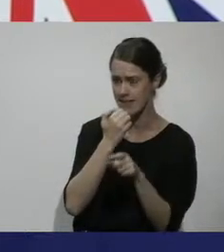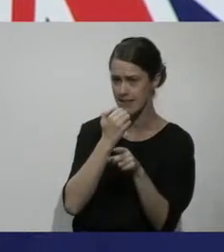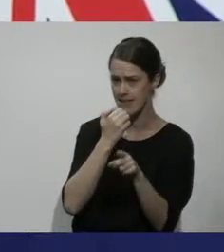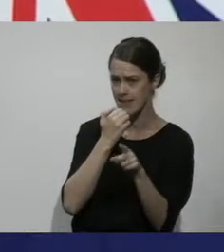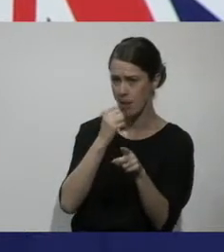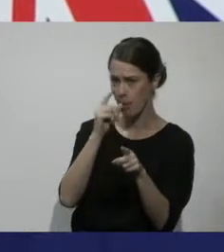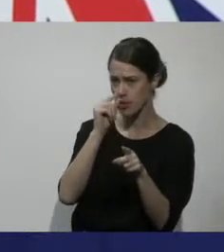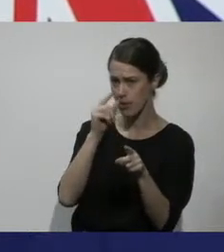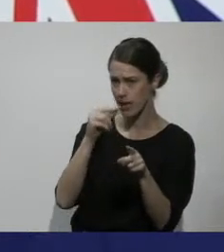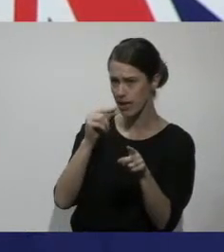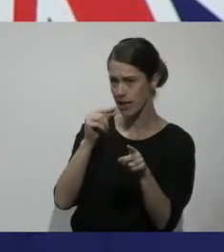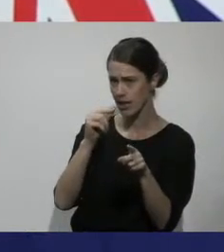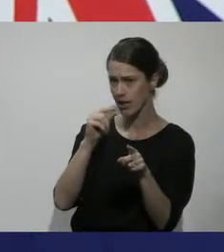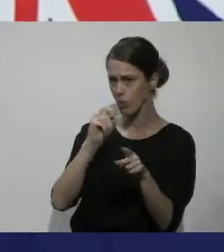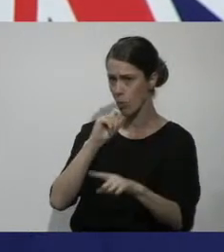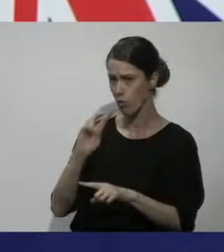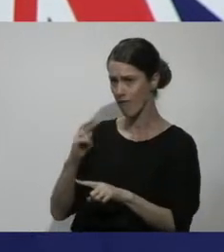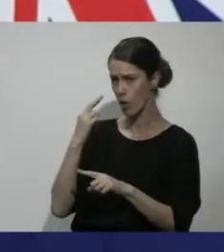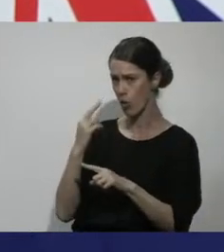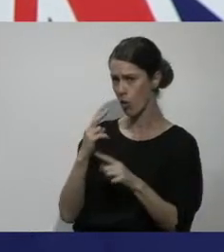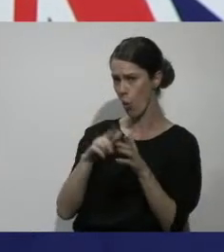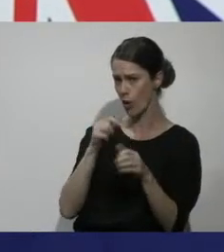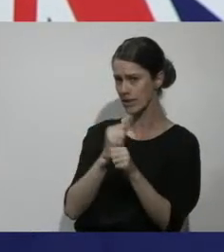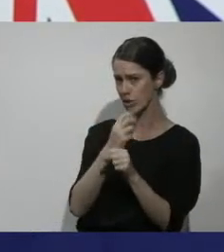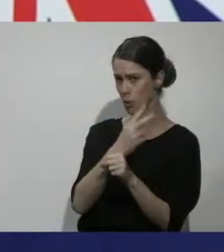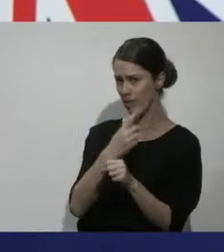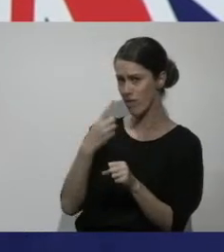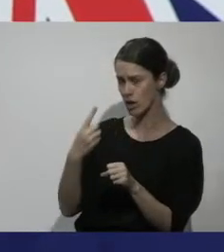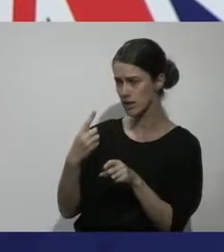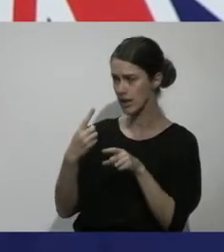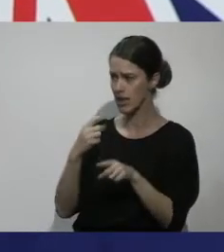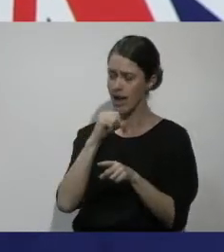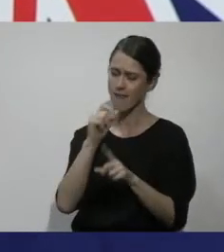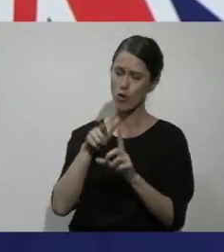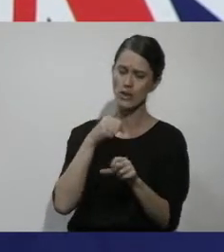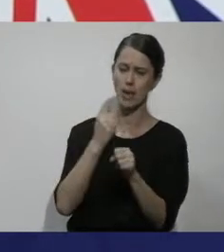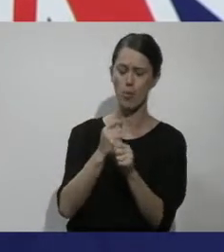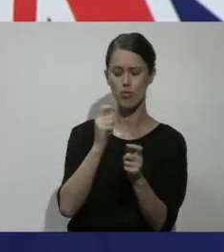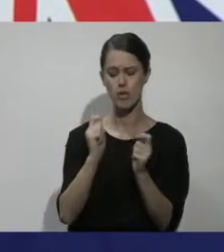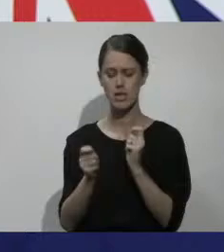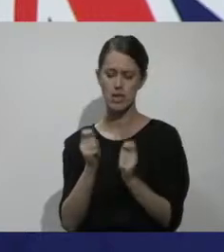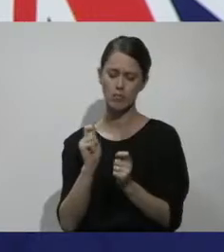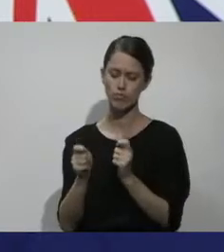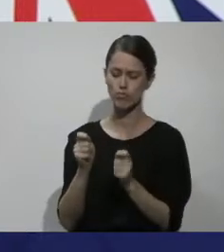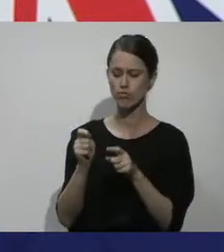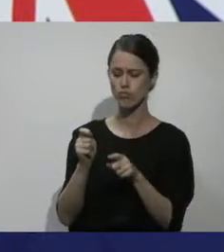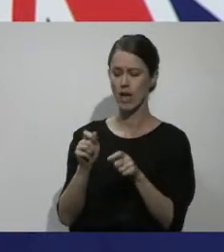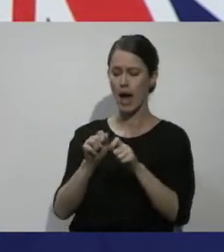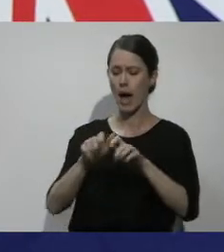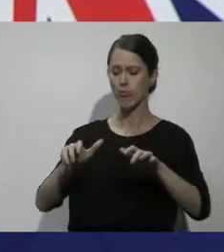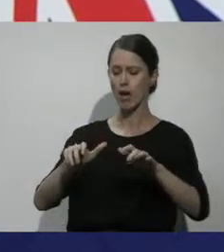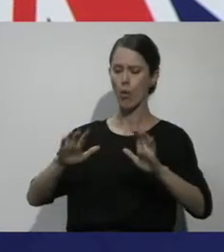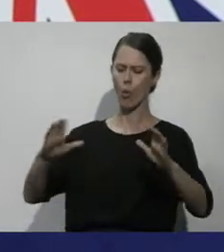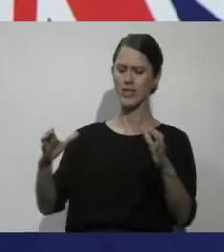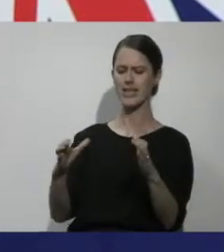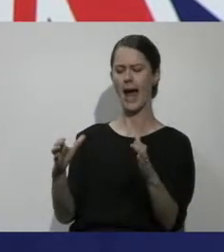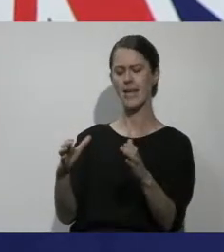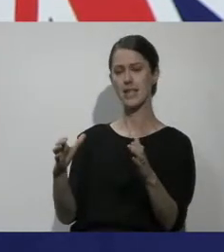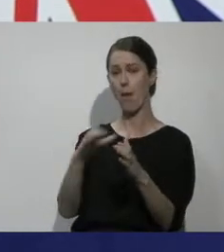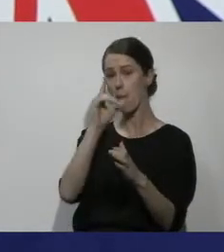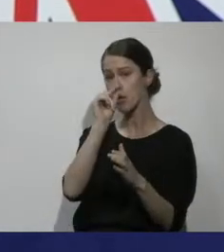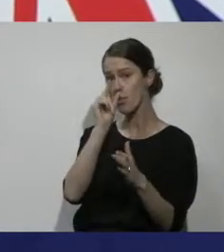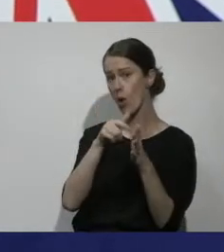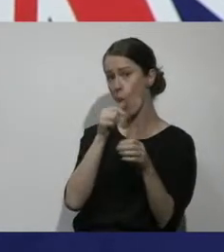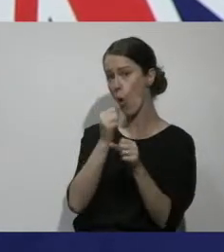review on August 21? If the mass testing showed, that the outbreak appeared to be contained, might we